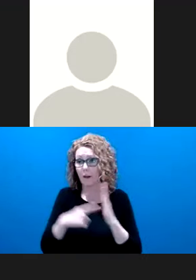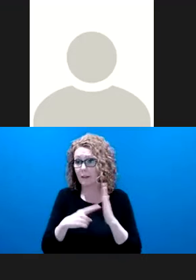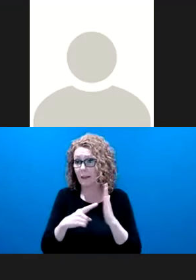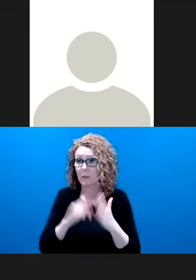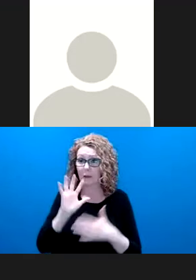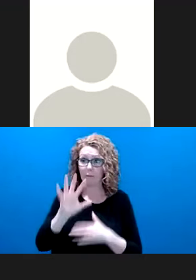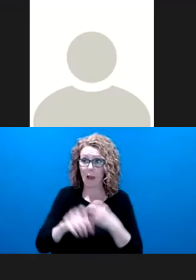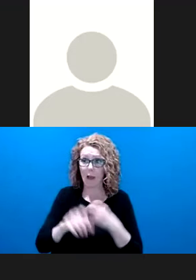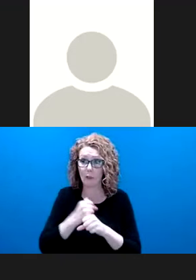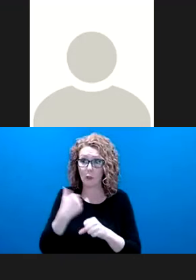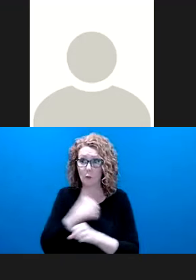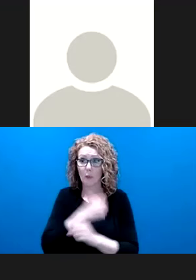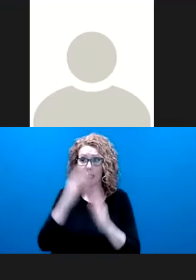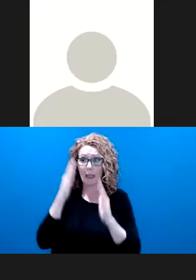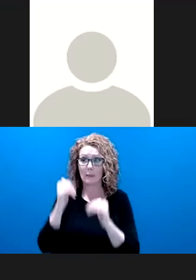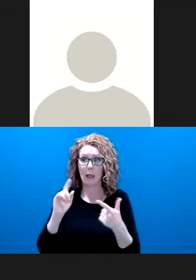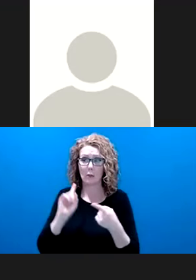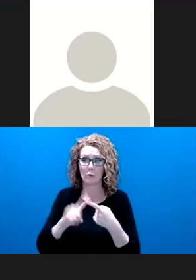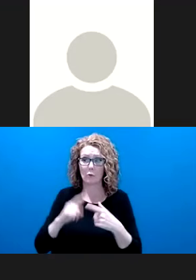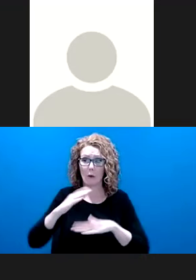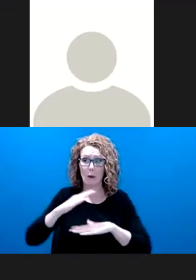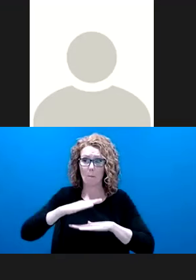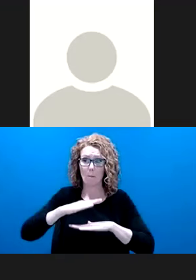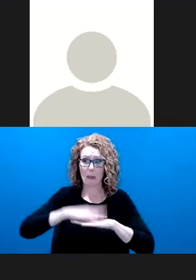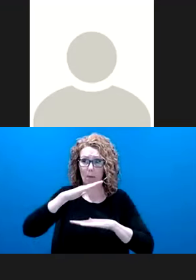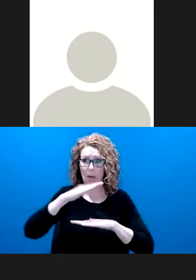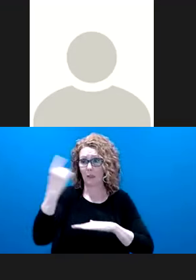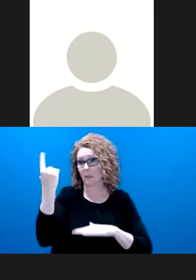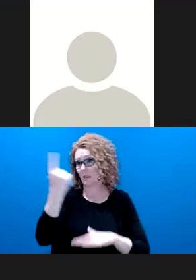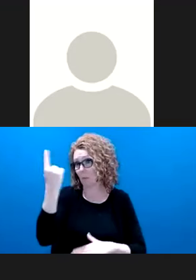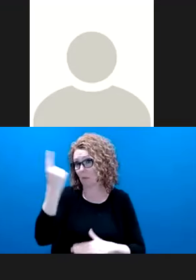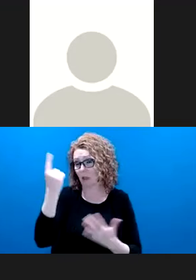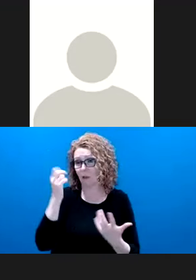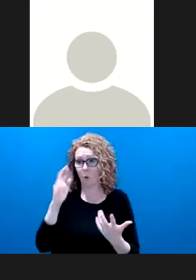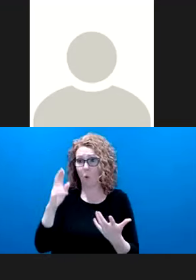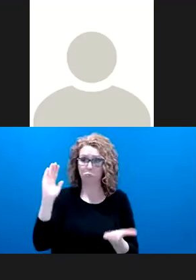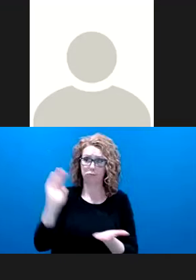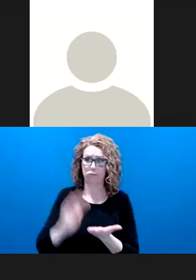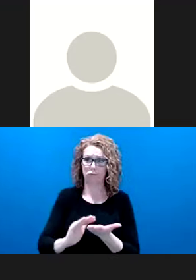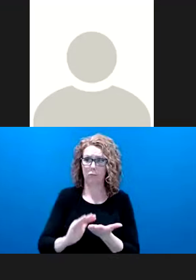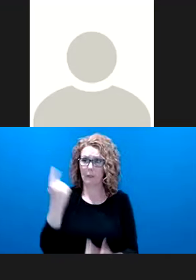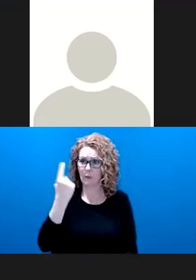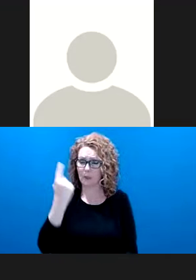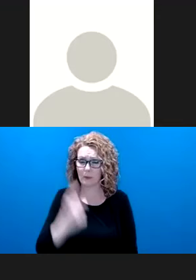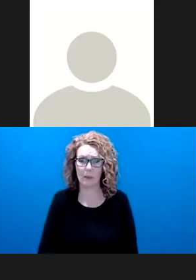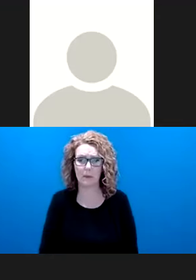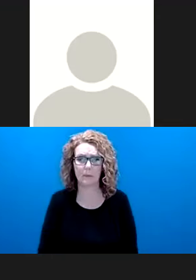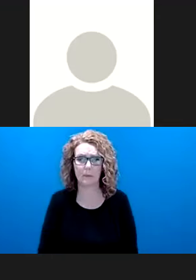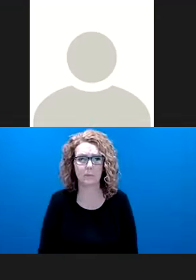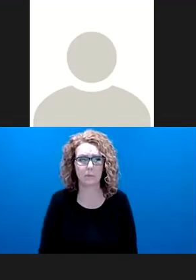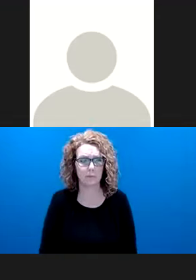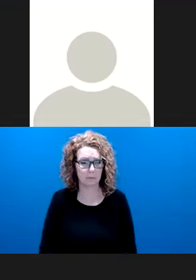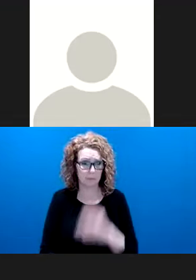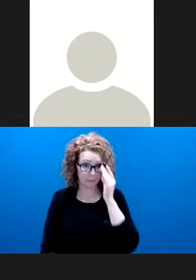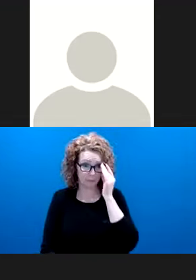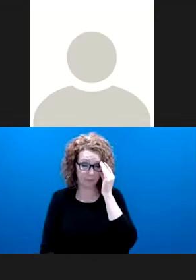something. So I better know how to respond to the question. There wasn't a suspected